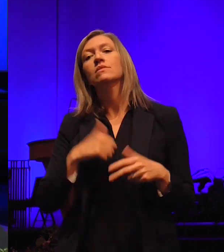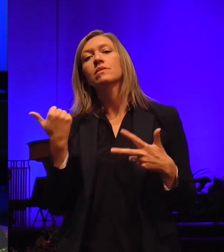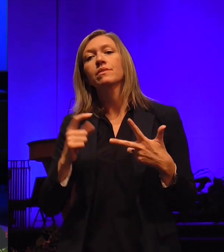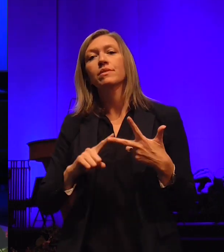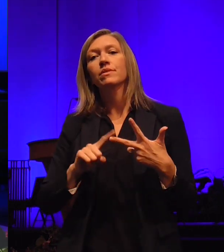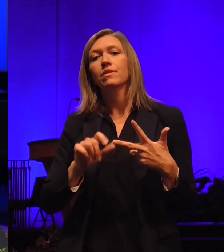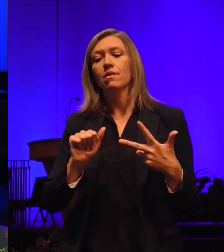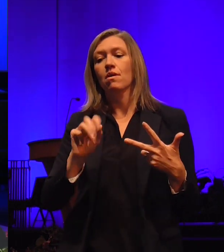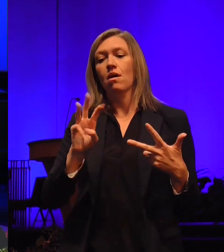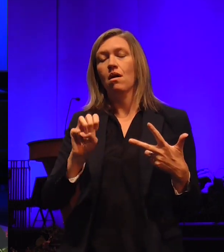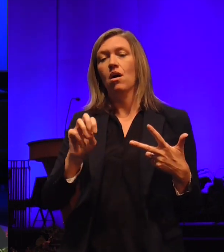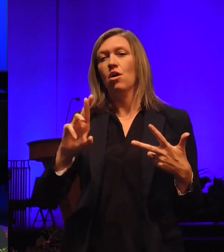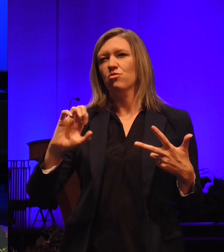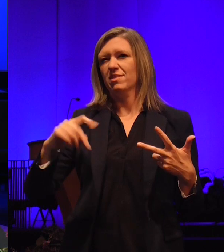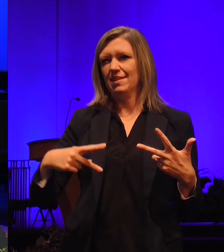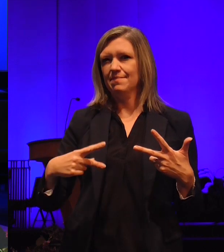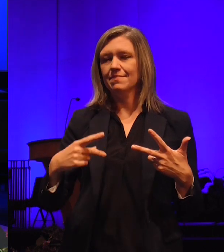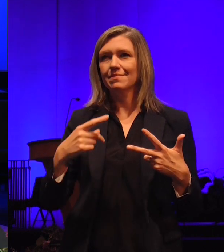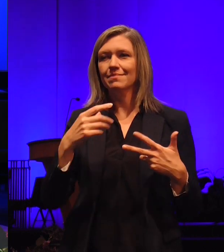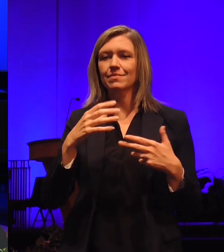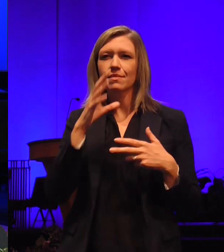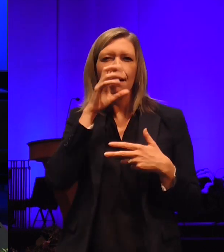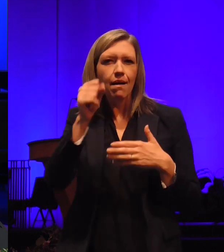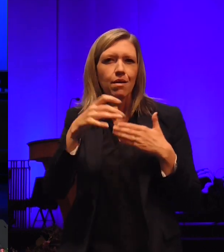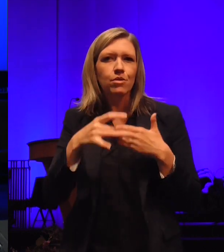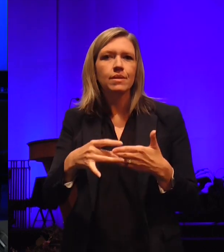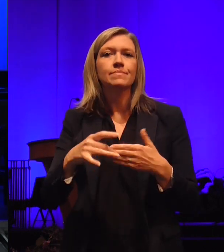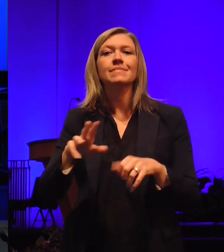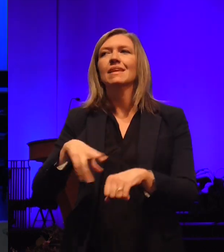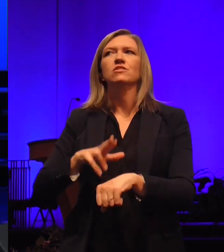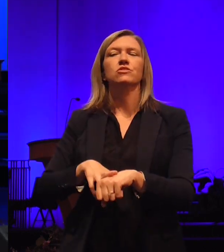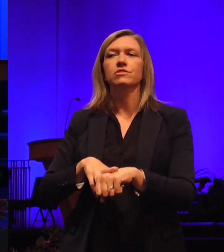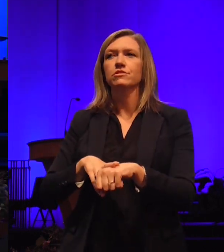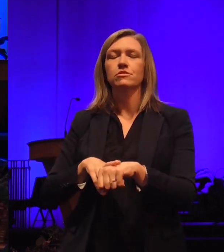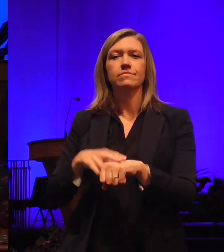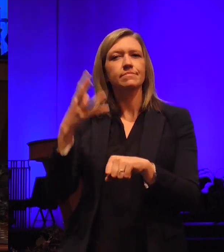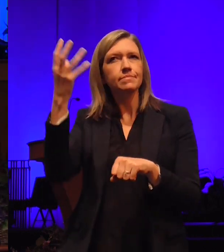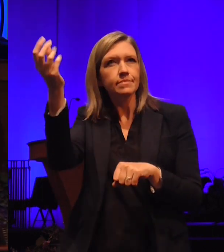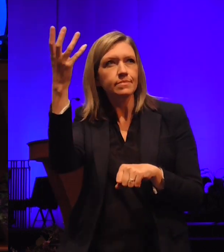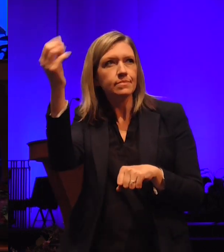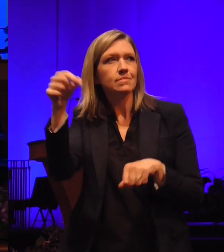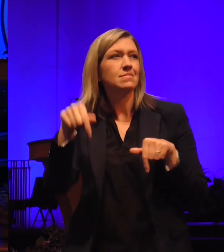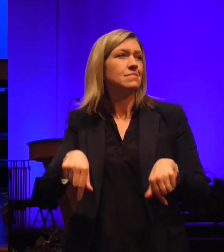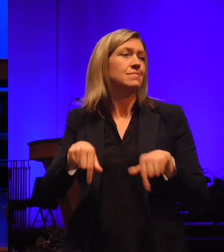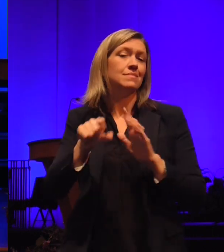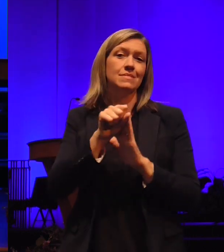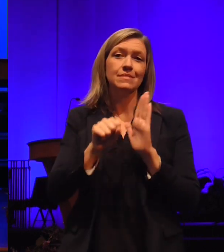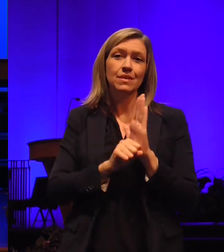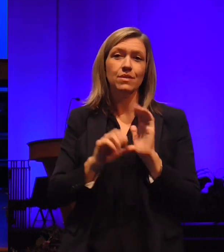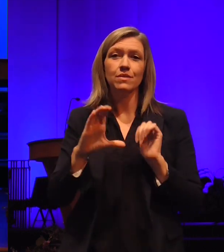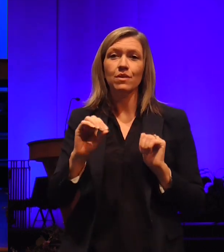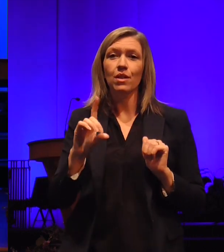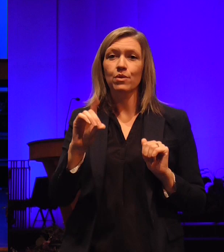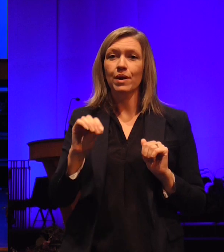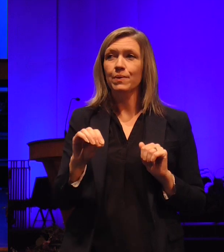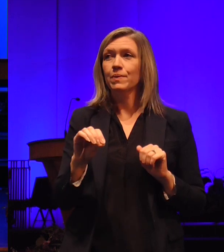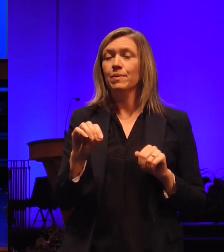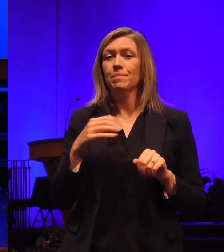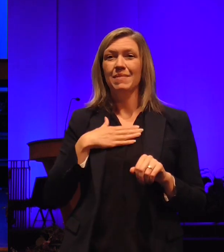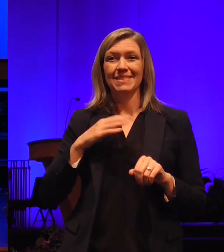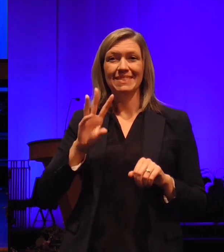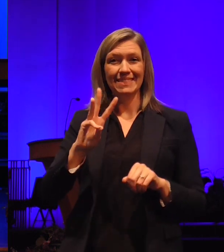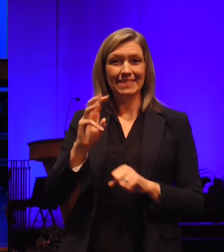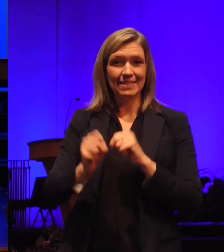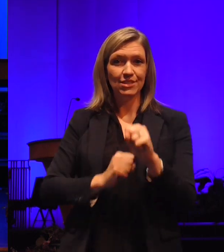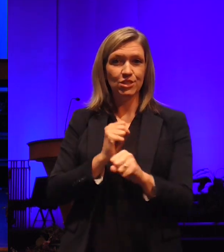ramp, nature. The beauty of nature. Colorado, in my 6 years this